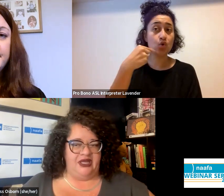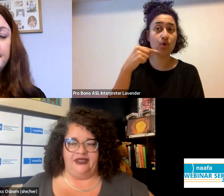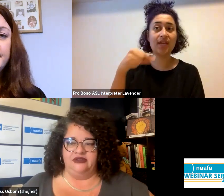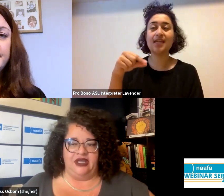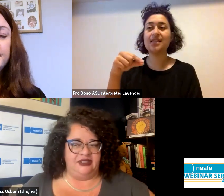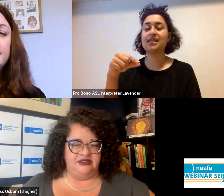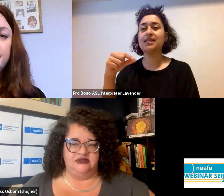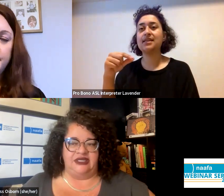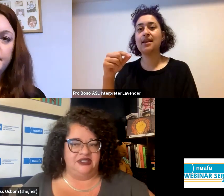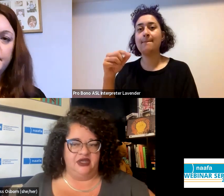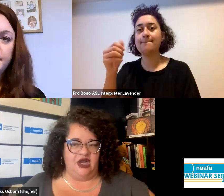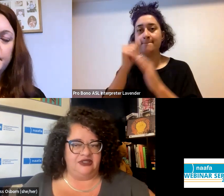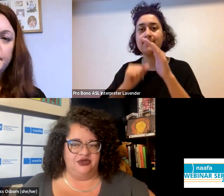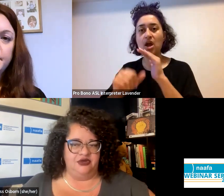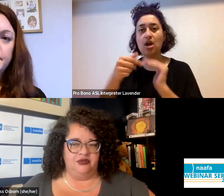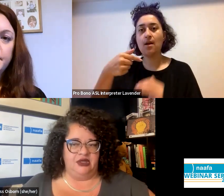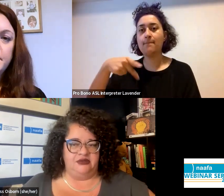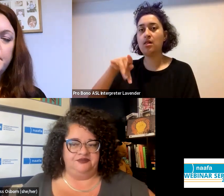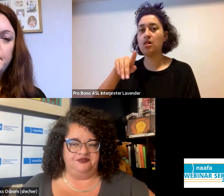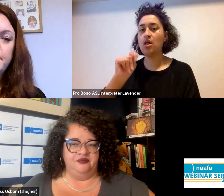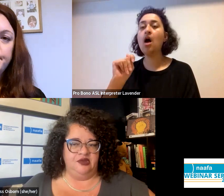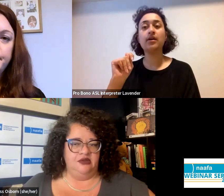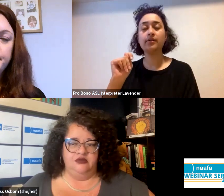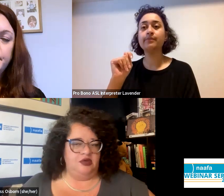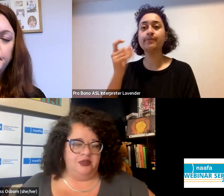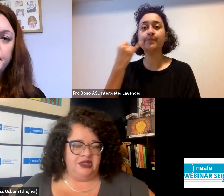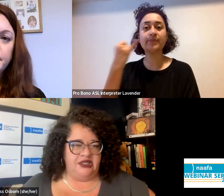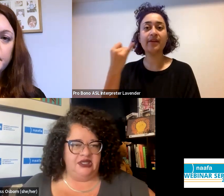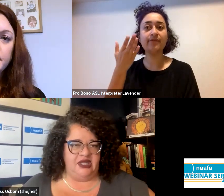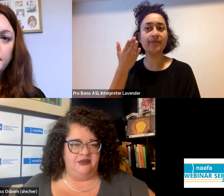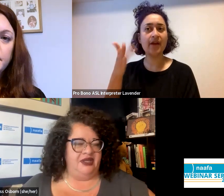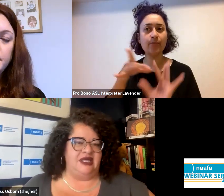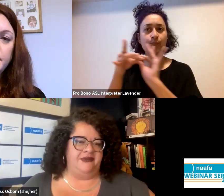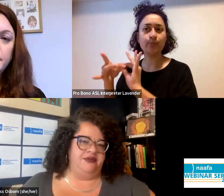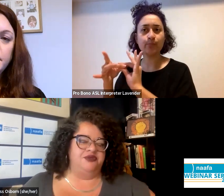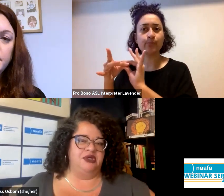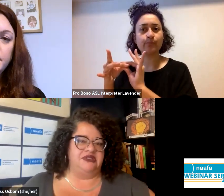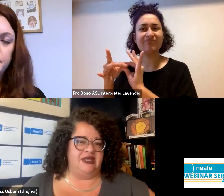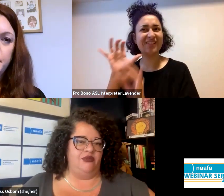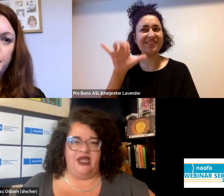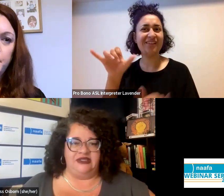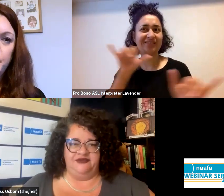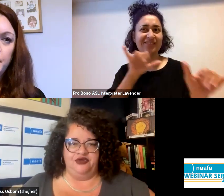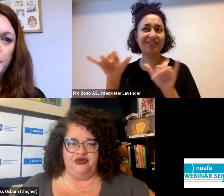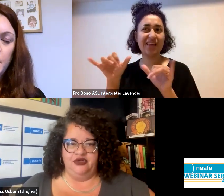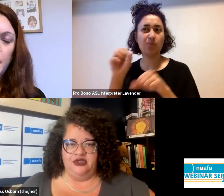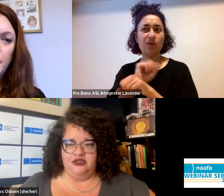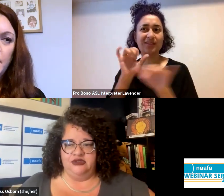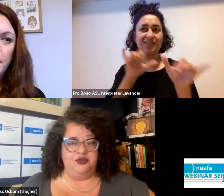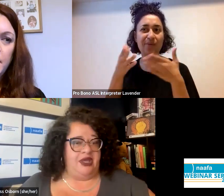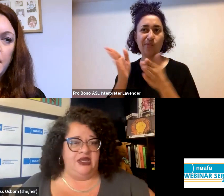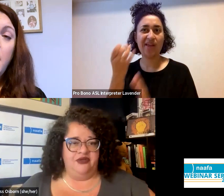burial plot and sizing and cost are related in any ways that pretty much work the same way as if